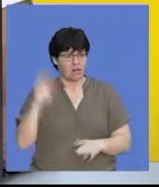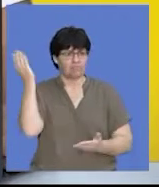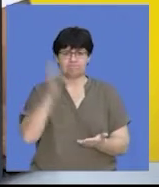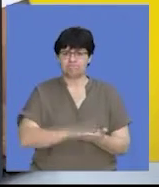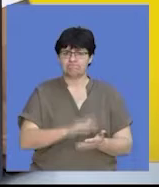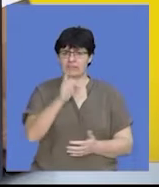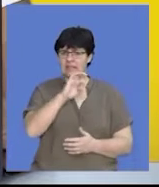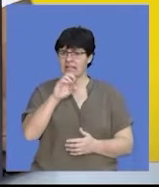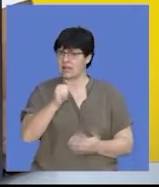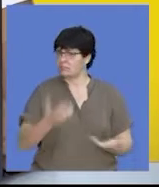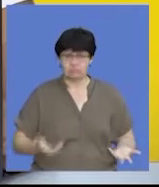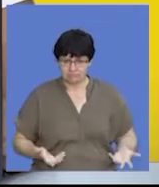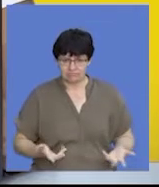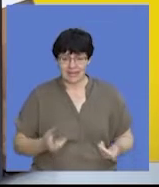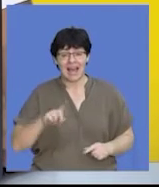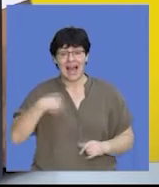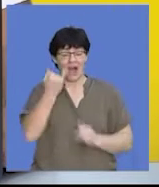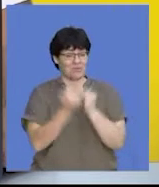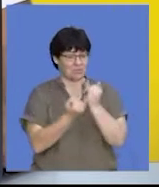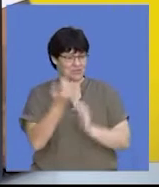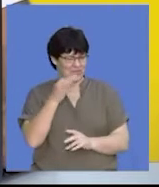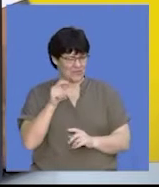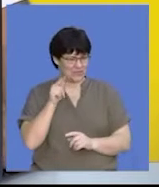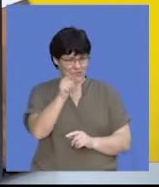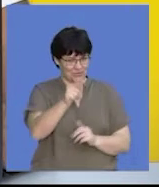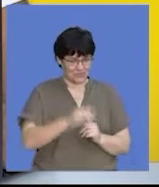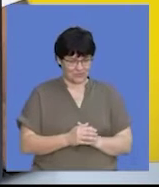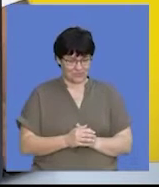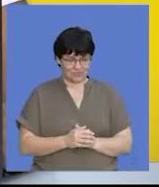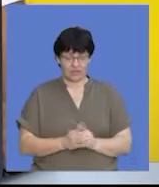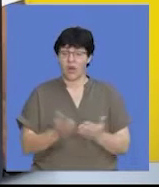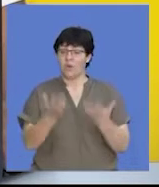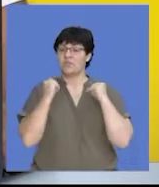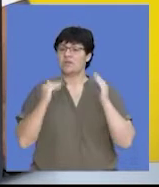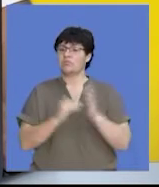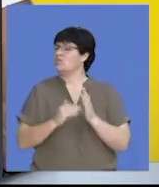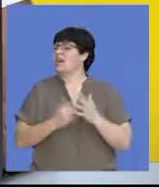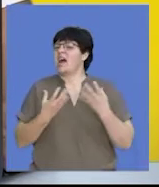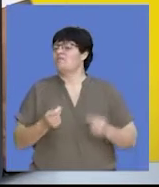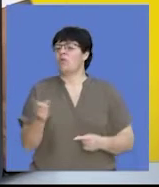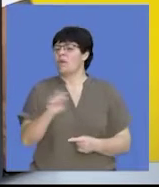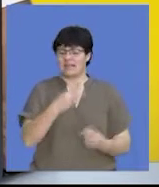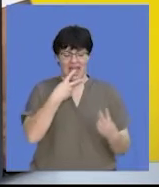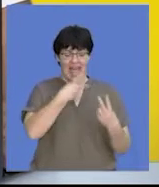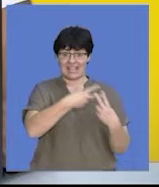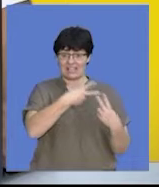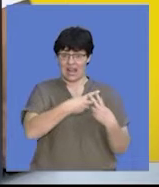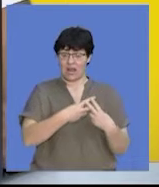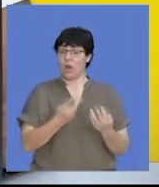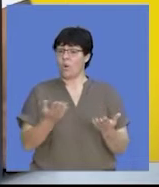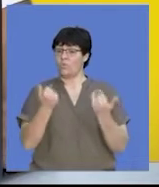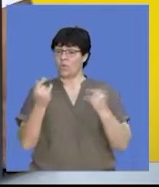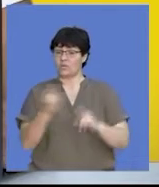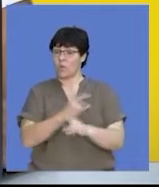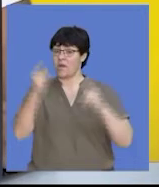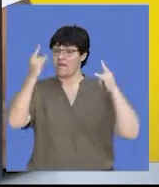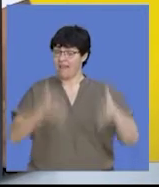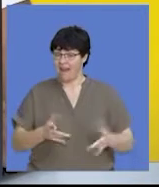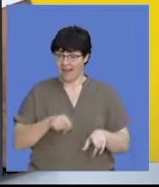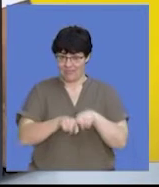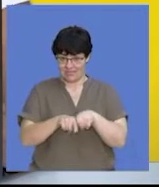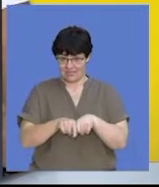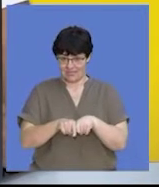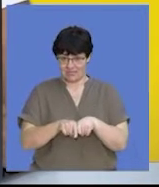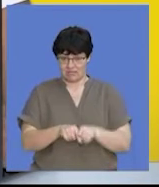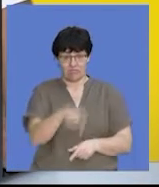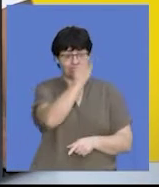running out of data, then this next competition is just for you. Wazo Matrix is bringing you the hashtag WazoWinner competition,